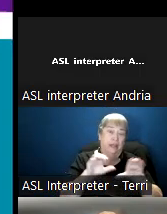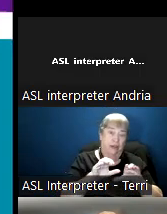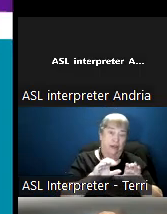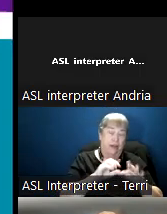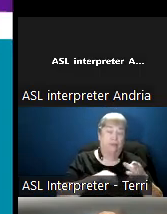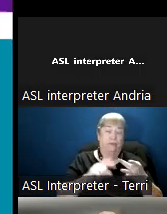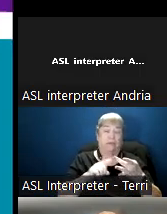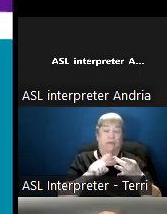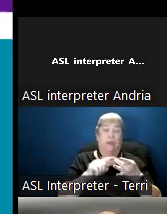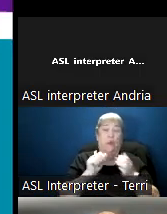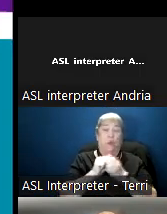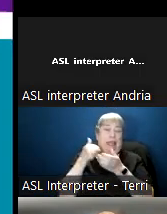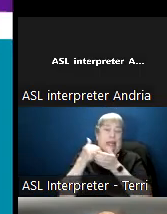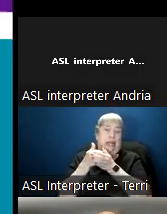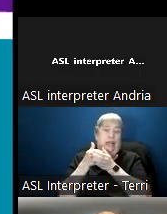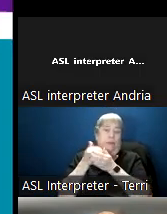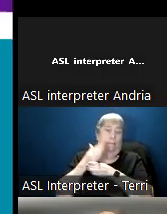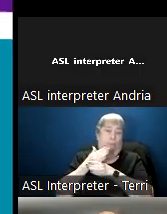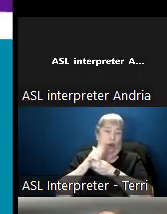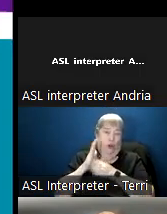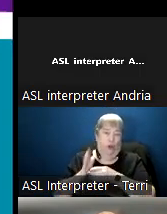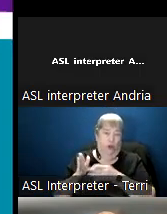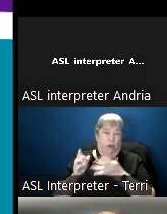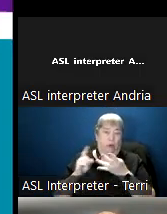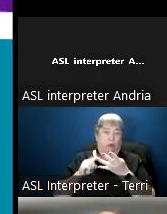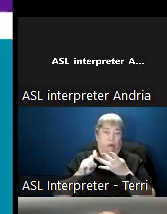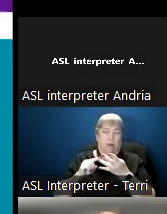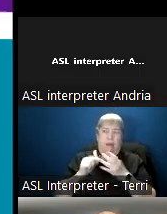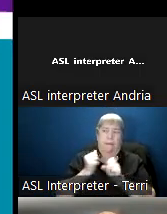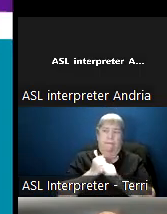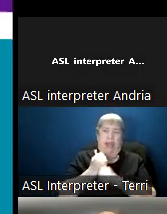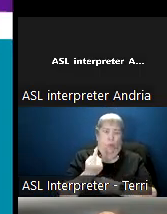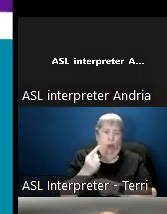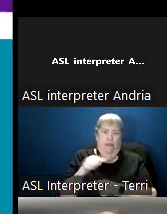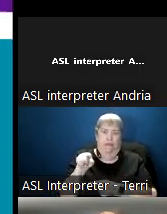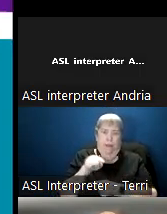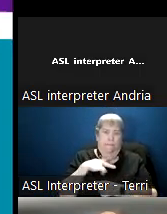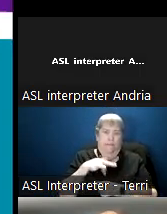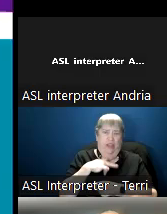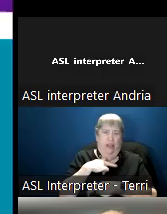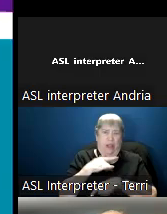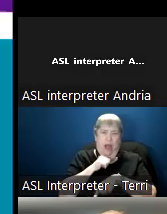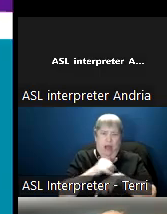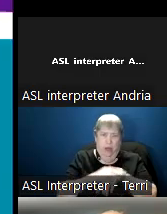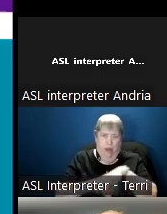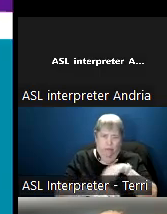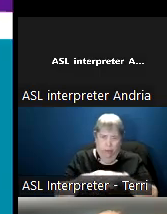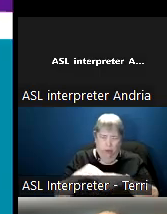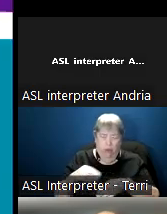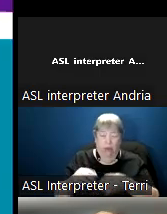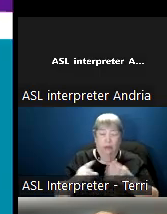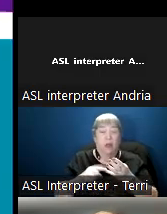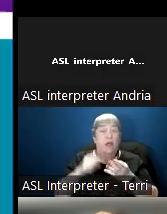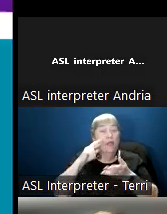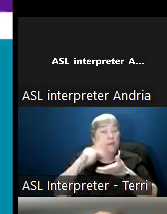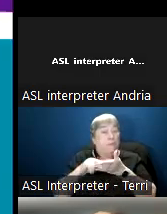with an intimate partner that is making a person feel uncomfortable with the purpose of controlling